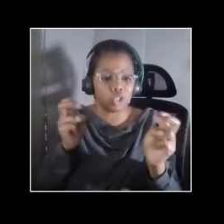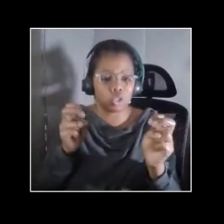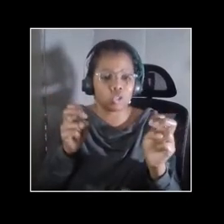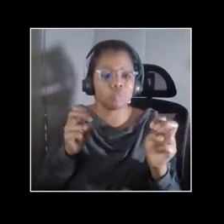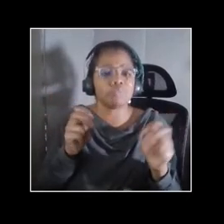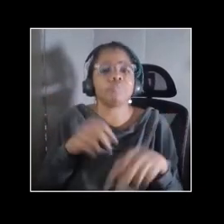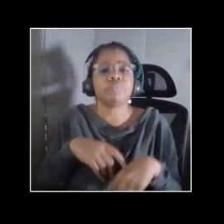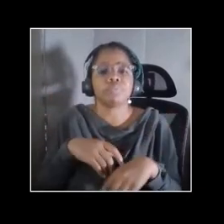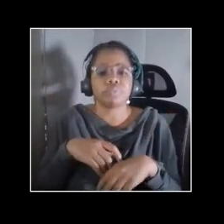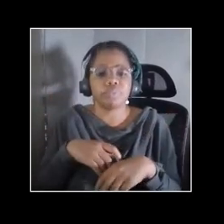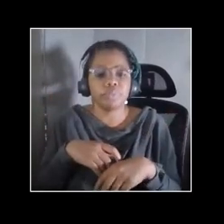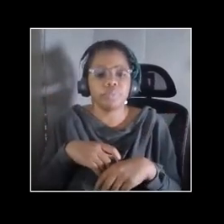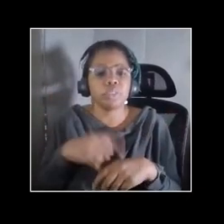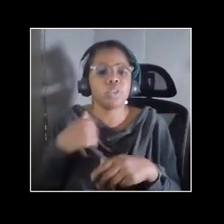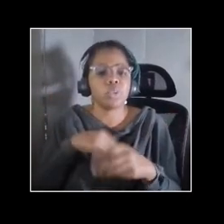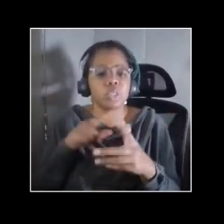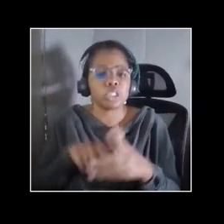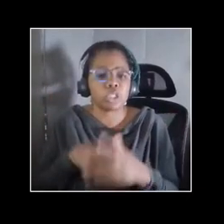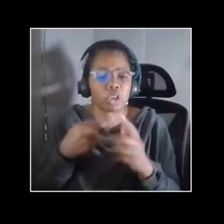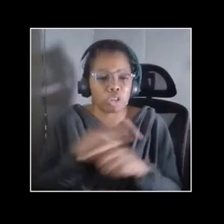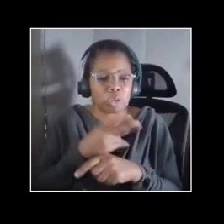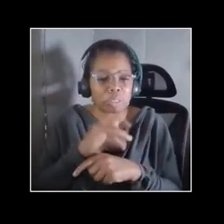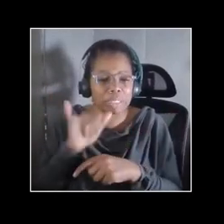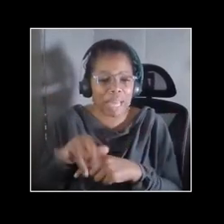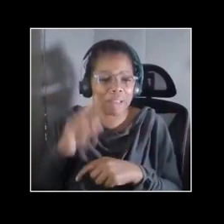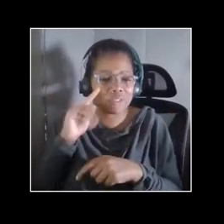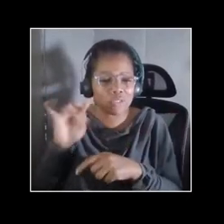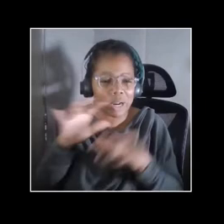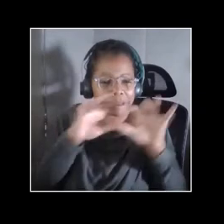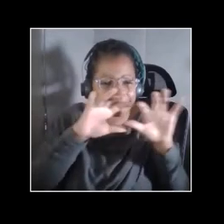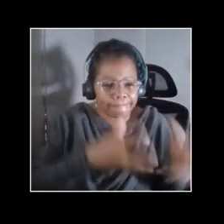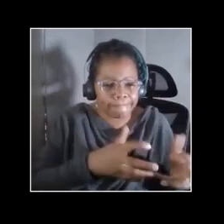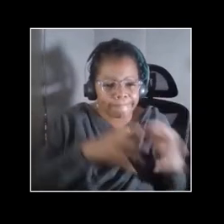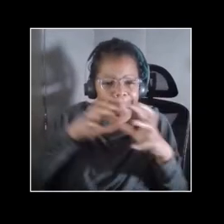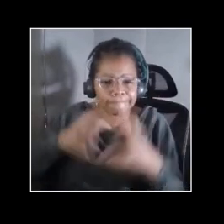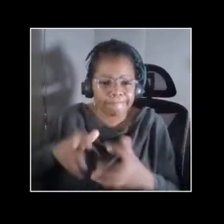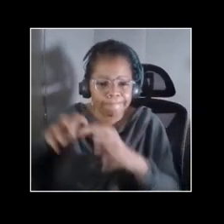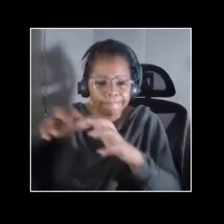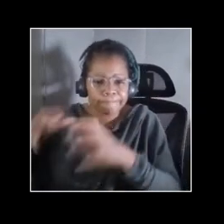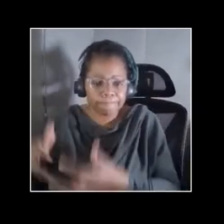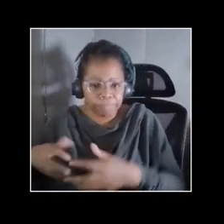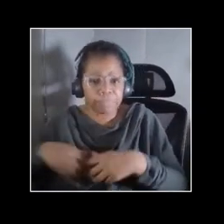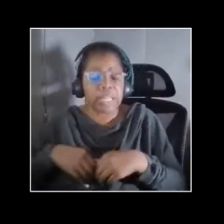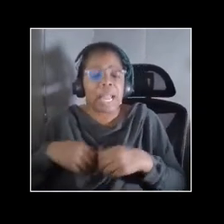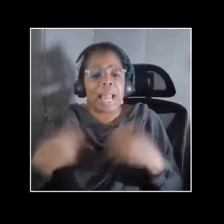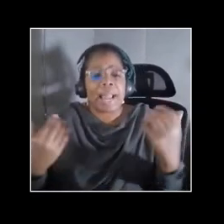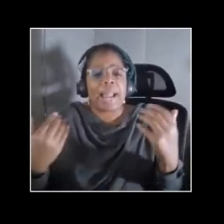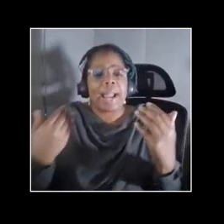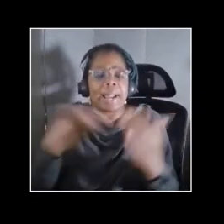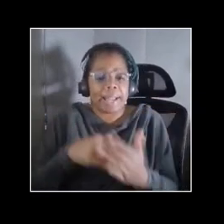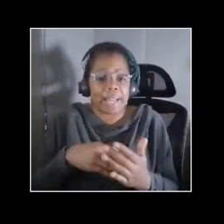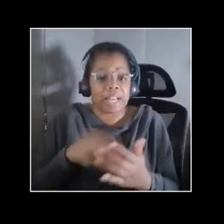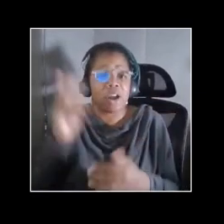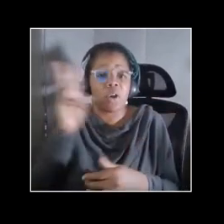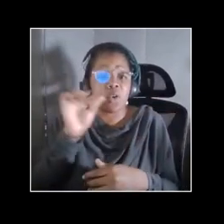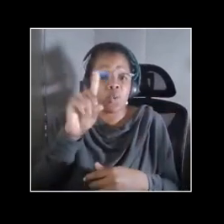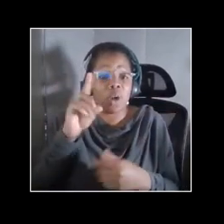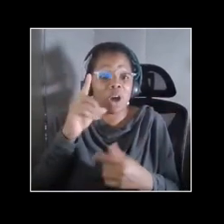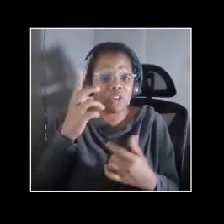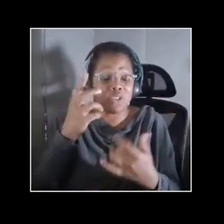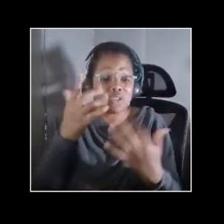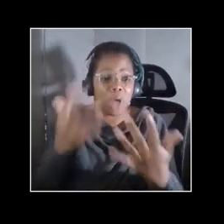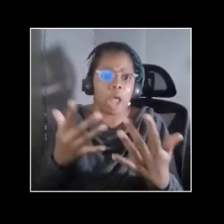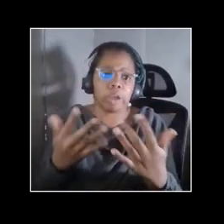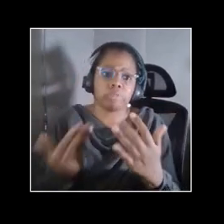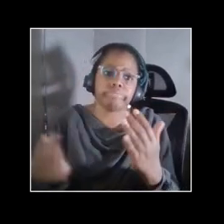from. And so we started to use that as a way to really group our research. And again, wildfires came up over